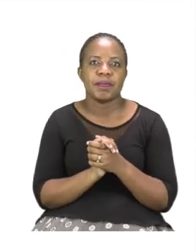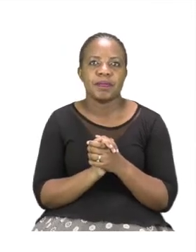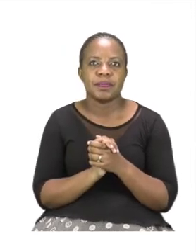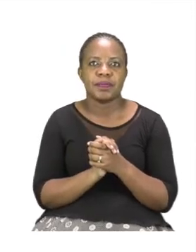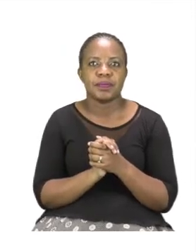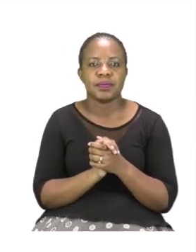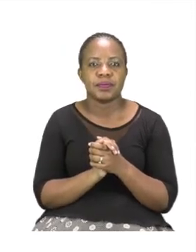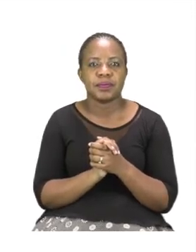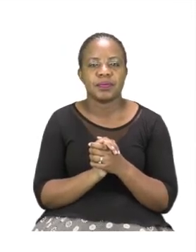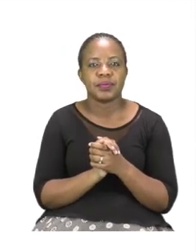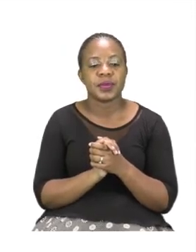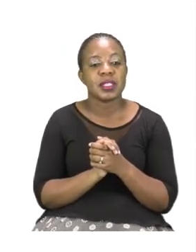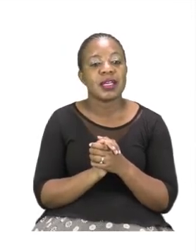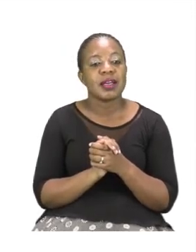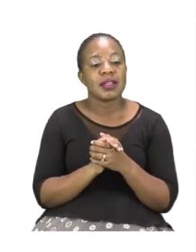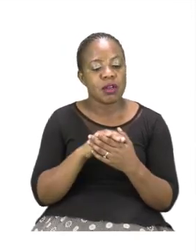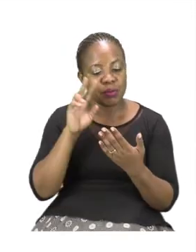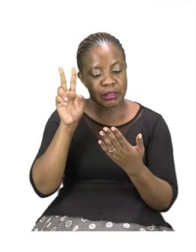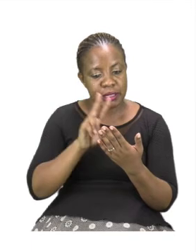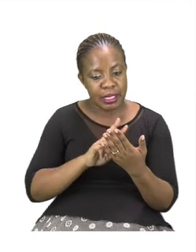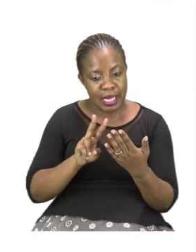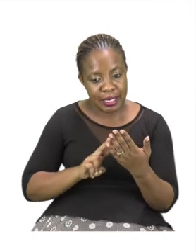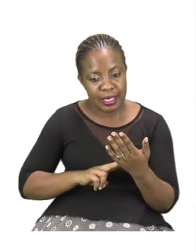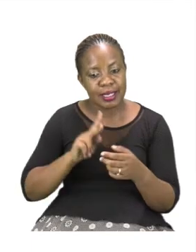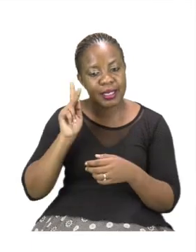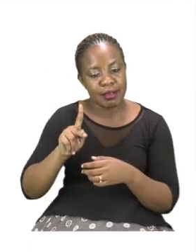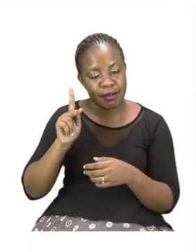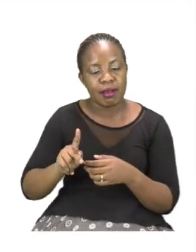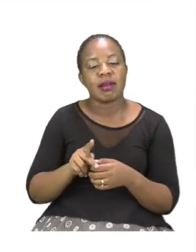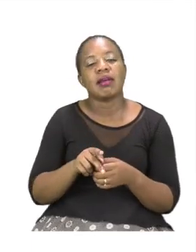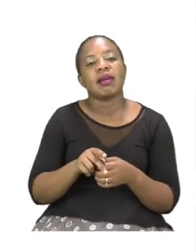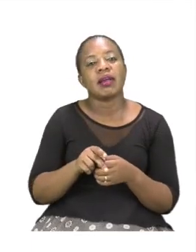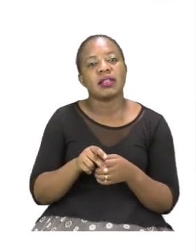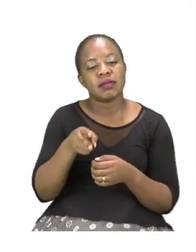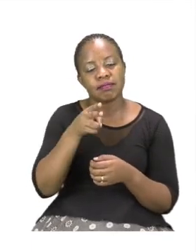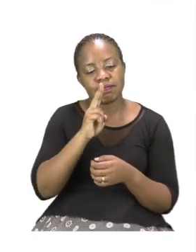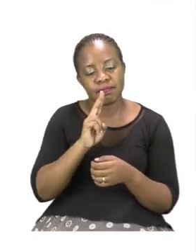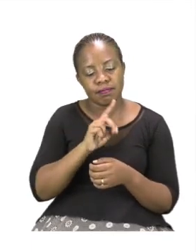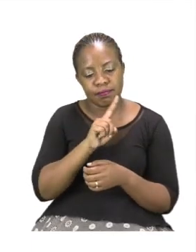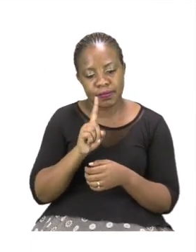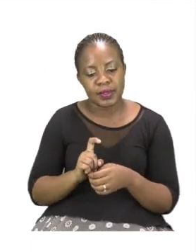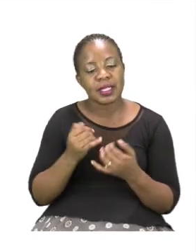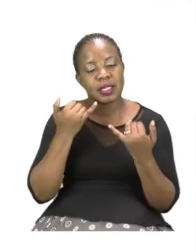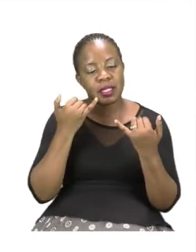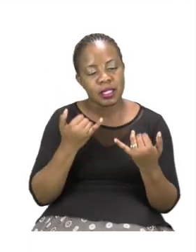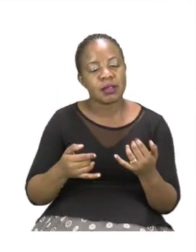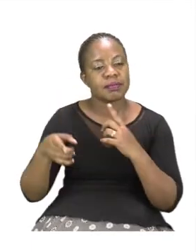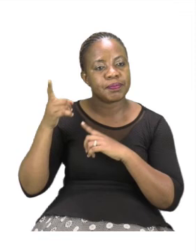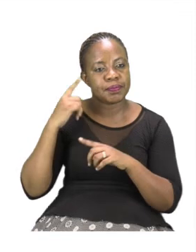a second time. So we are now going to read the story a second